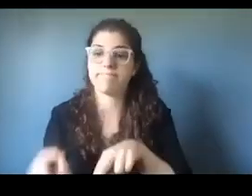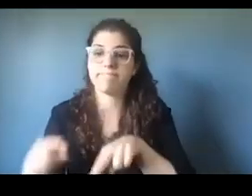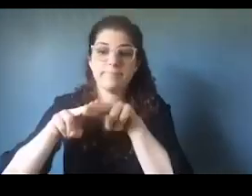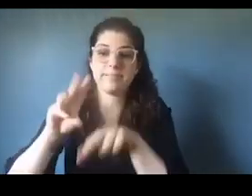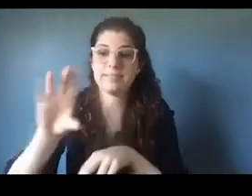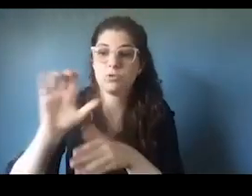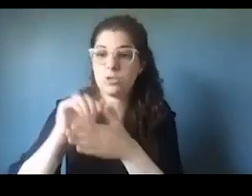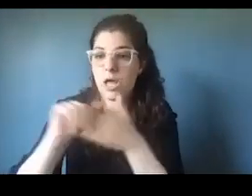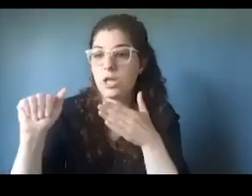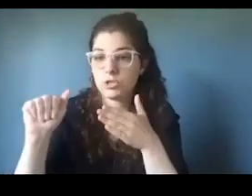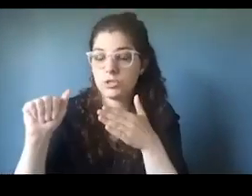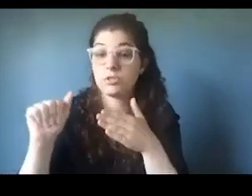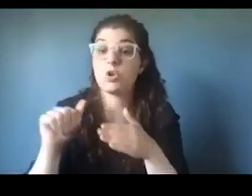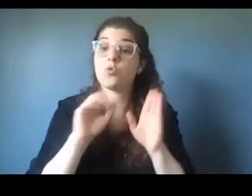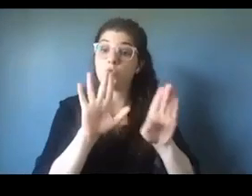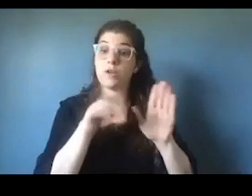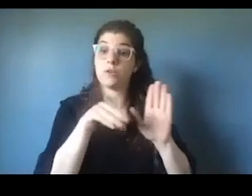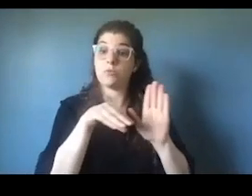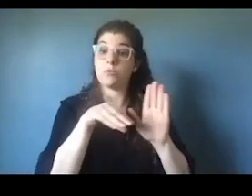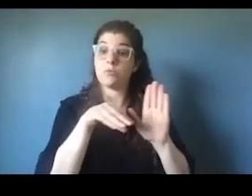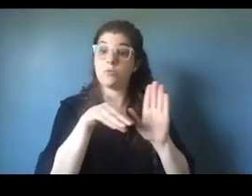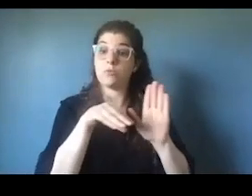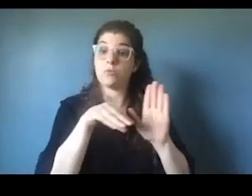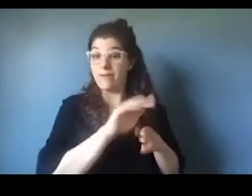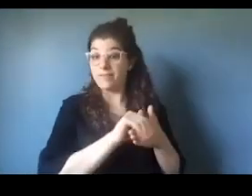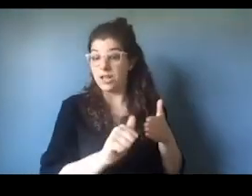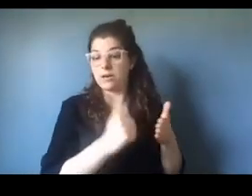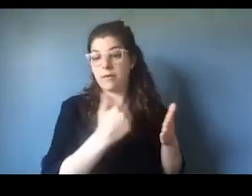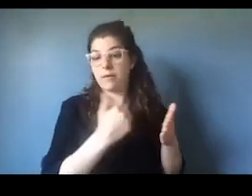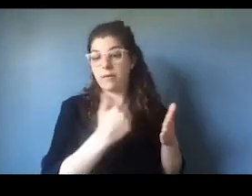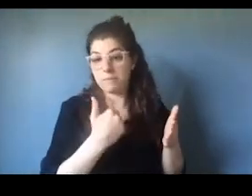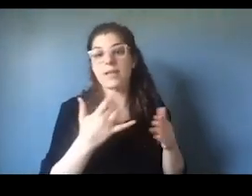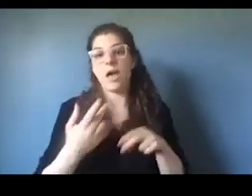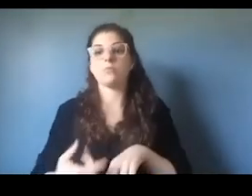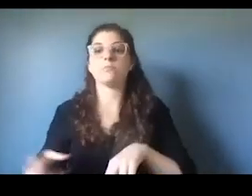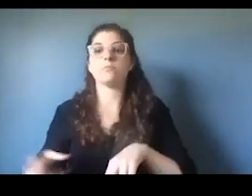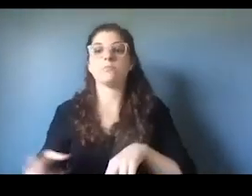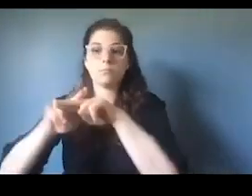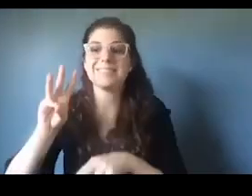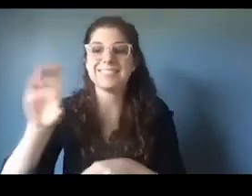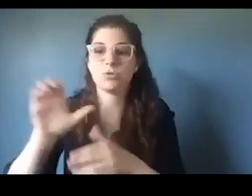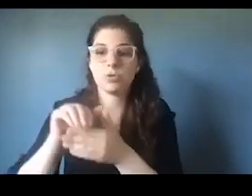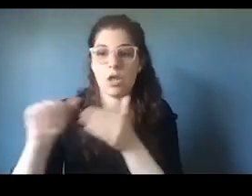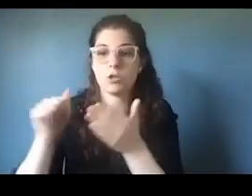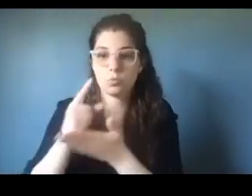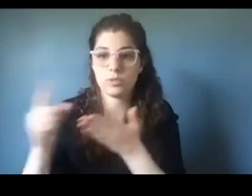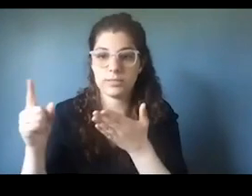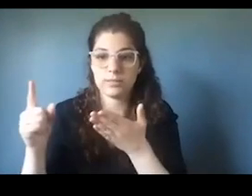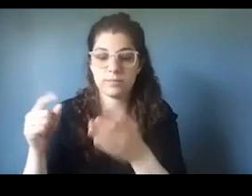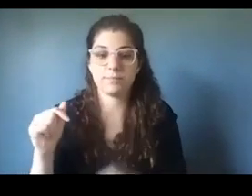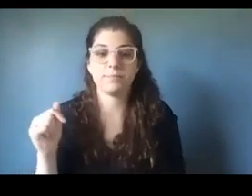Recession, Congress increased payments by $25 a week. So this is an increase to $600 a week. And